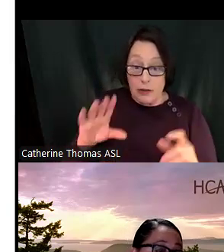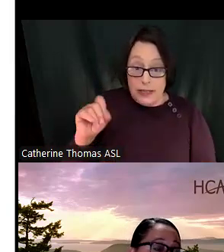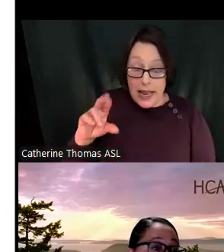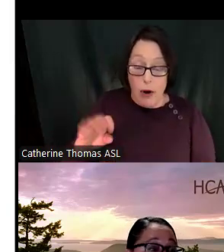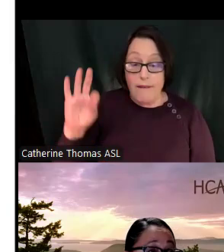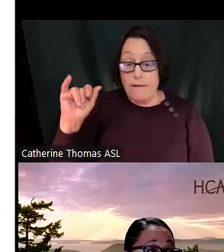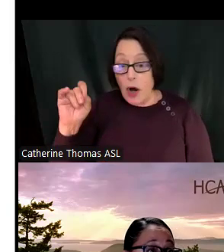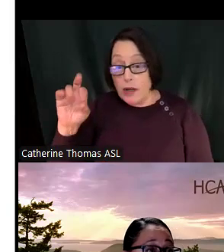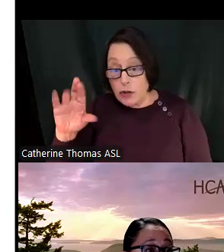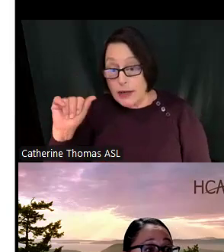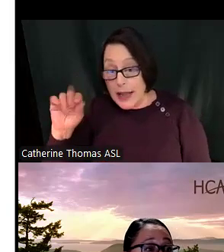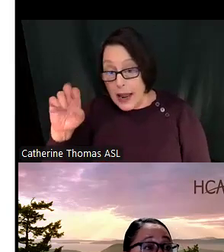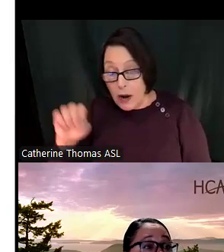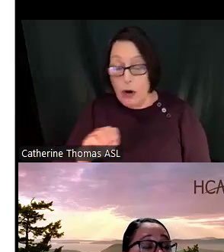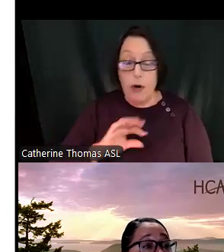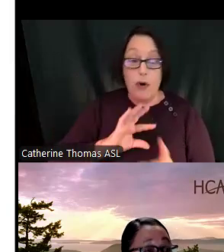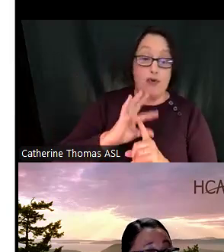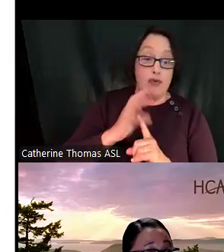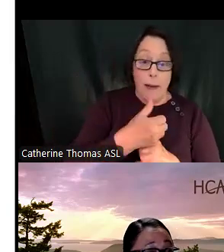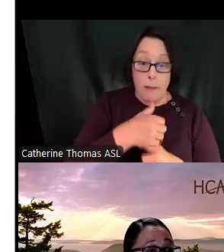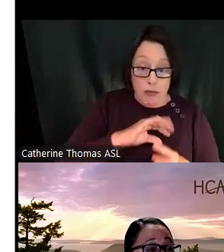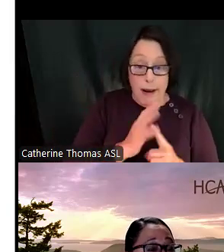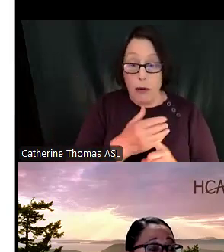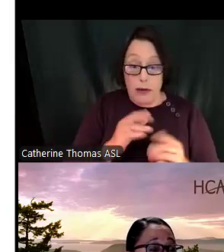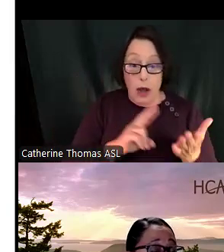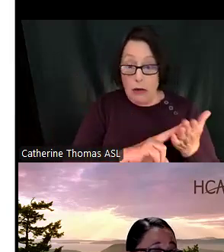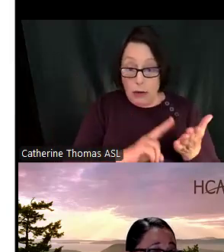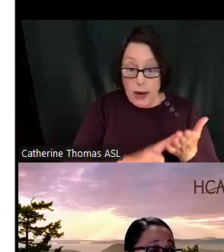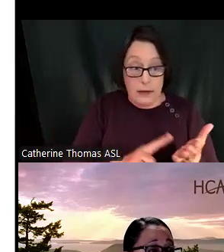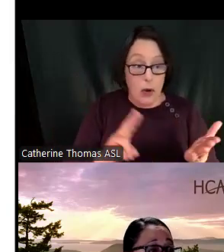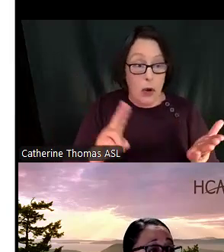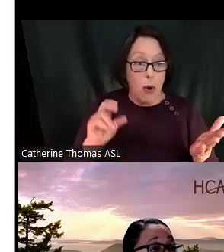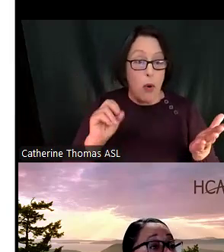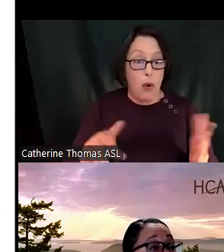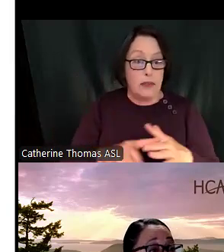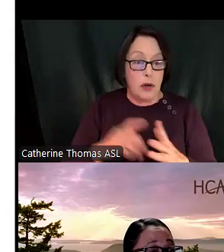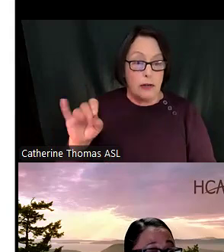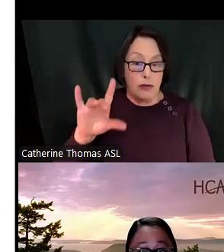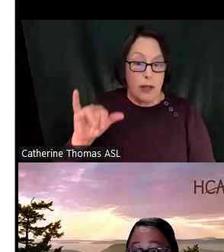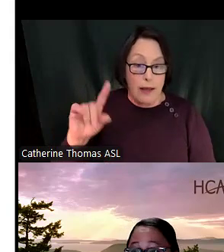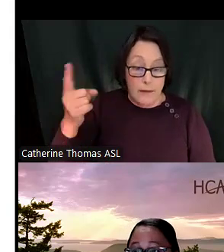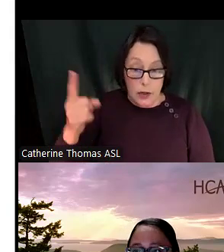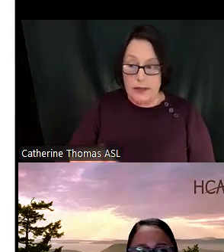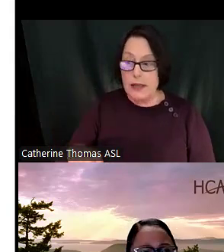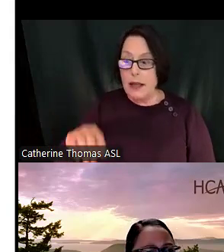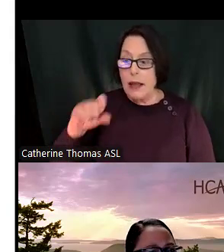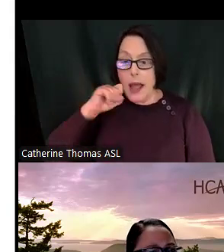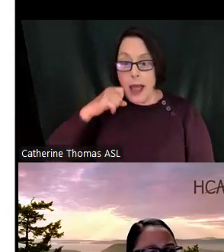care, wraparound contract, or starting July 1st, Apple Health